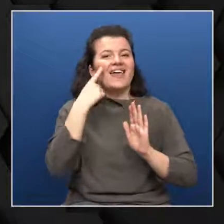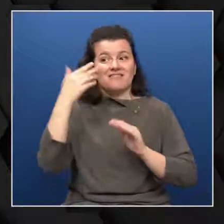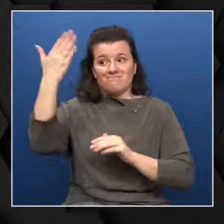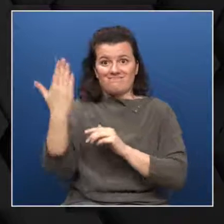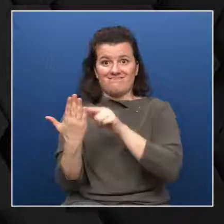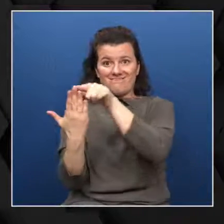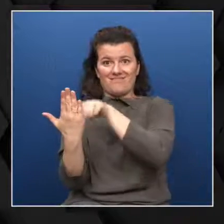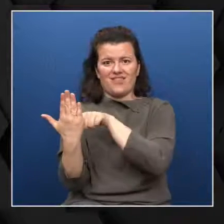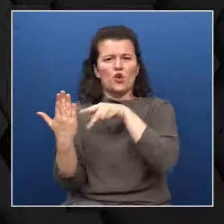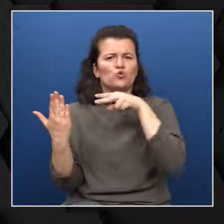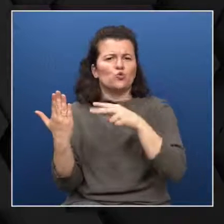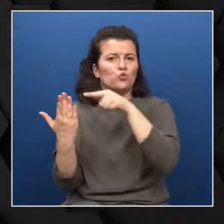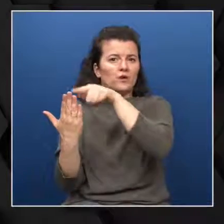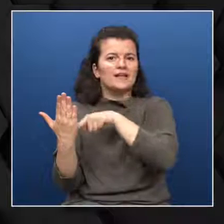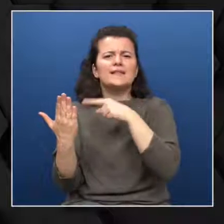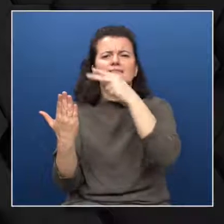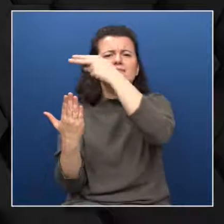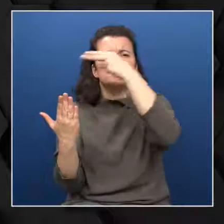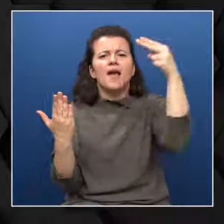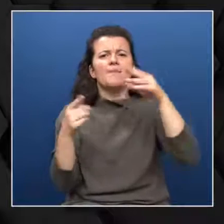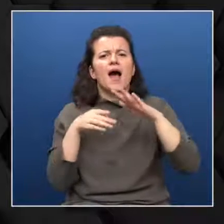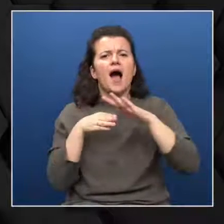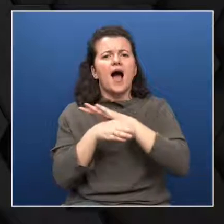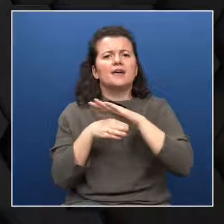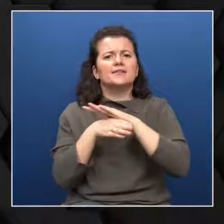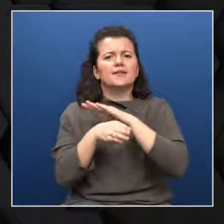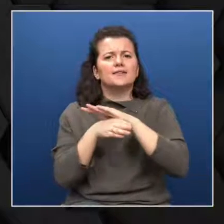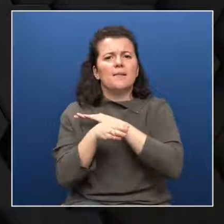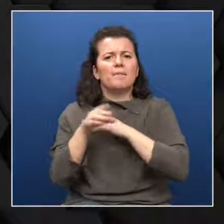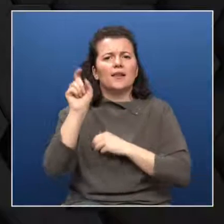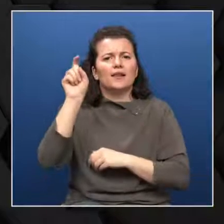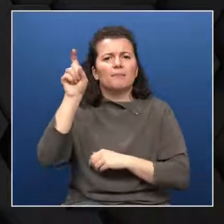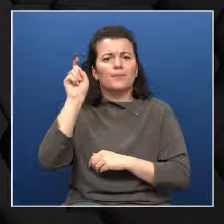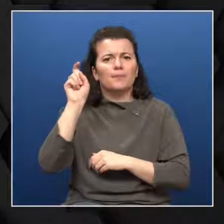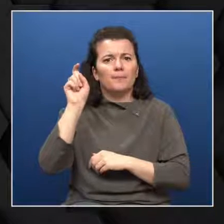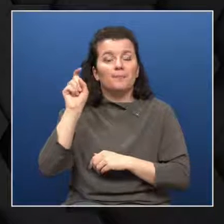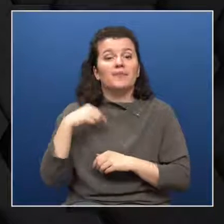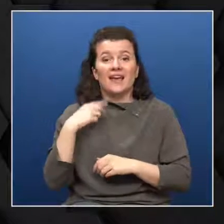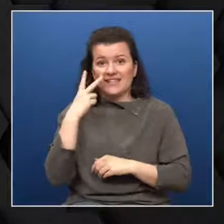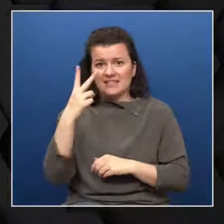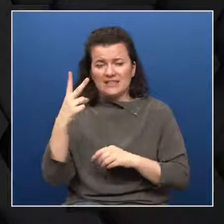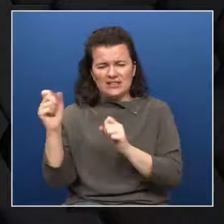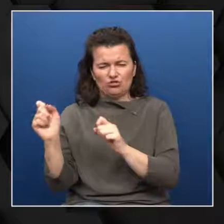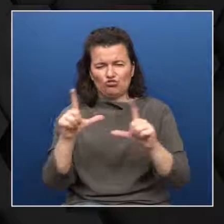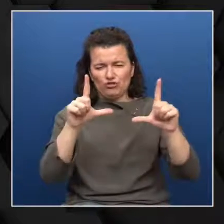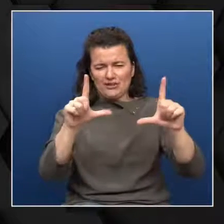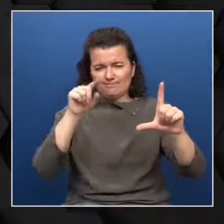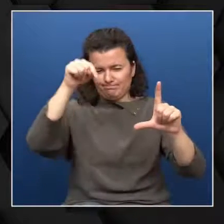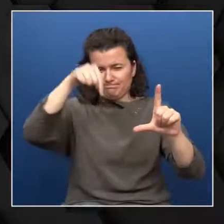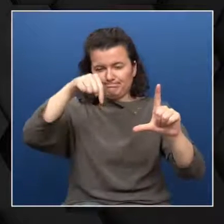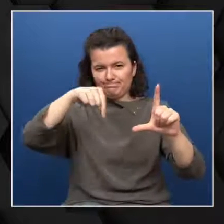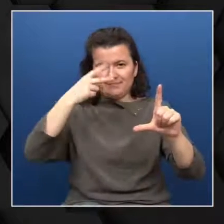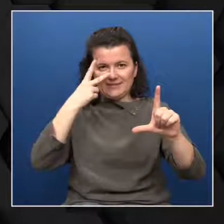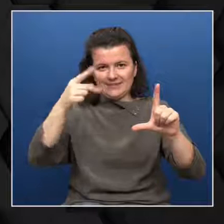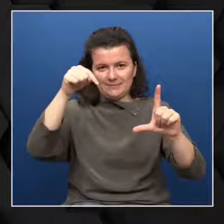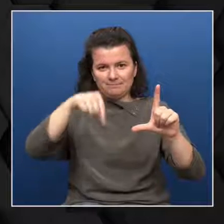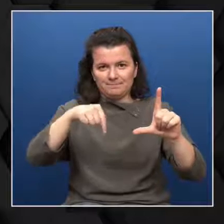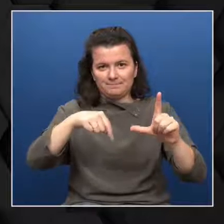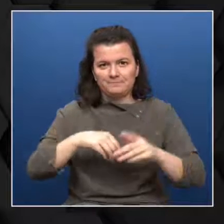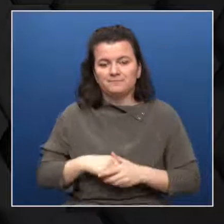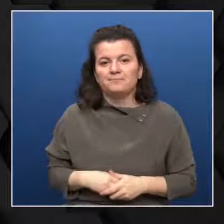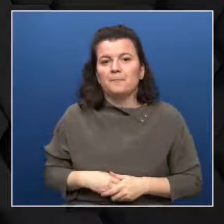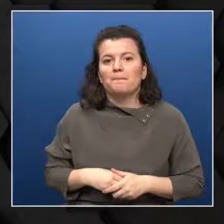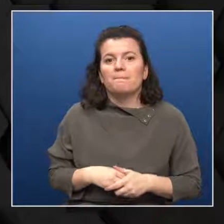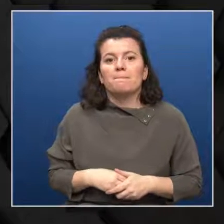Insights. So let's go share the screen, and we're going to share the screen, and there we go. So what Accessibility